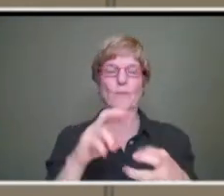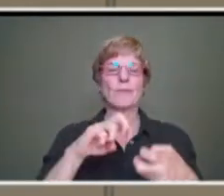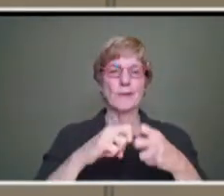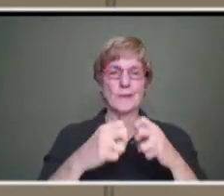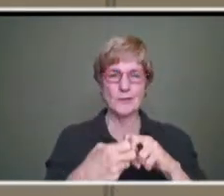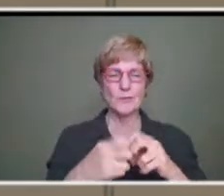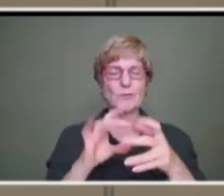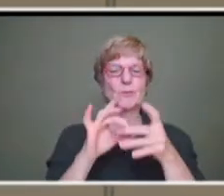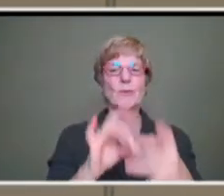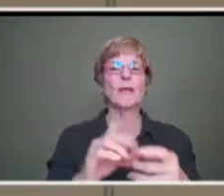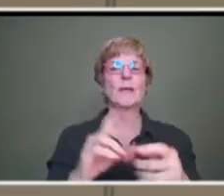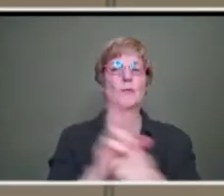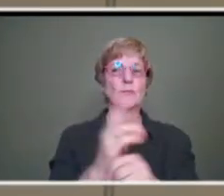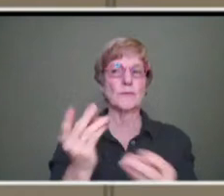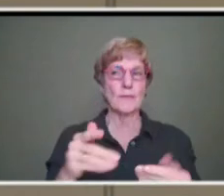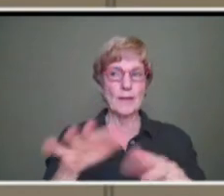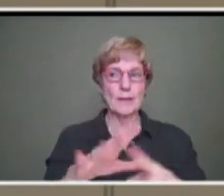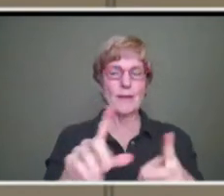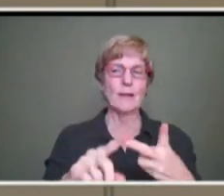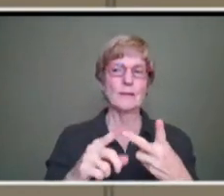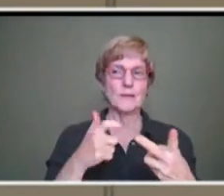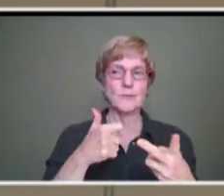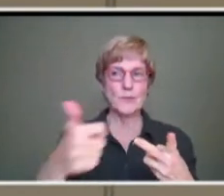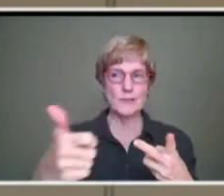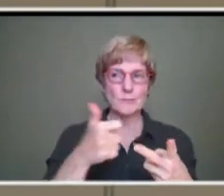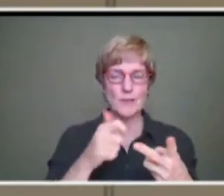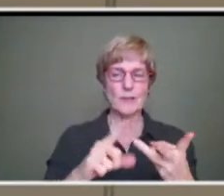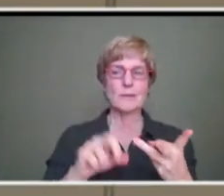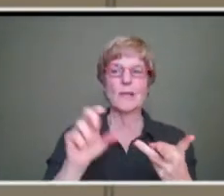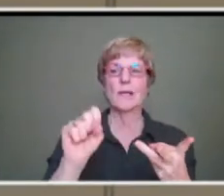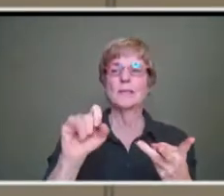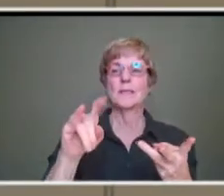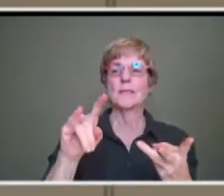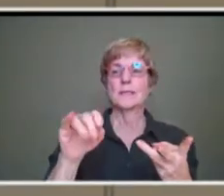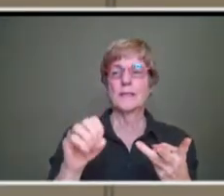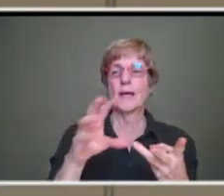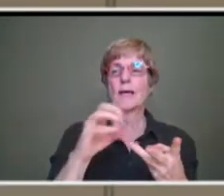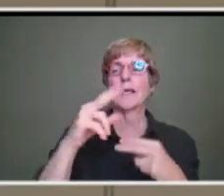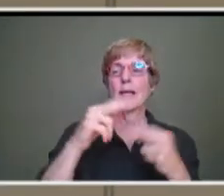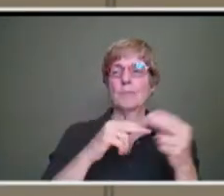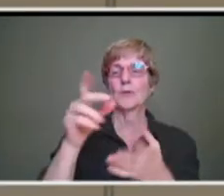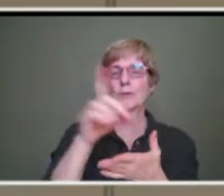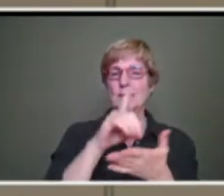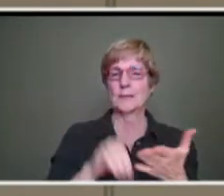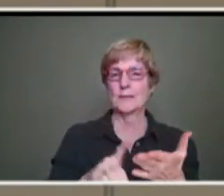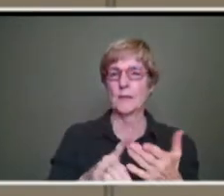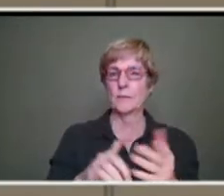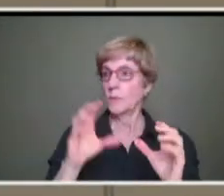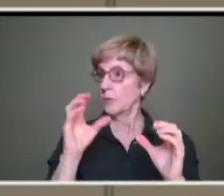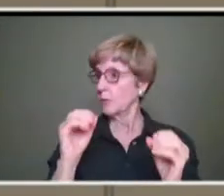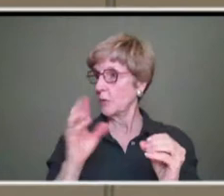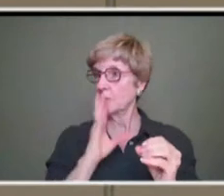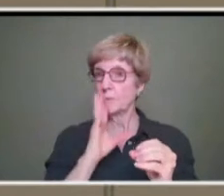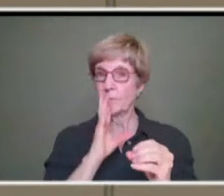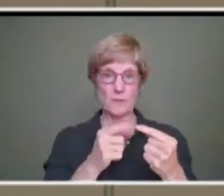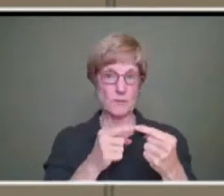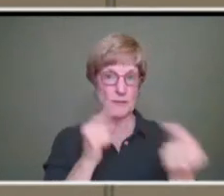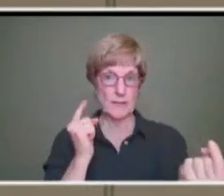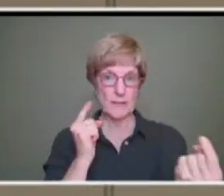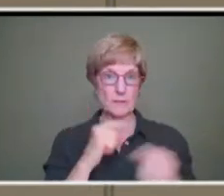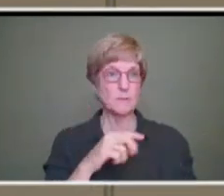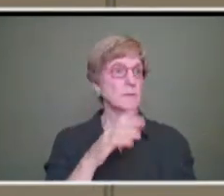related to land use transportation and site and building design there are no speakers against so after Mr